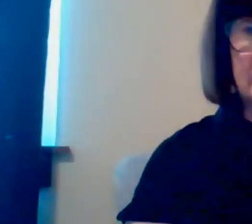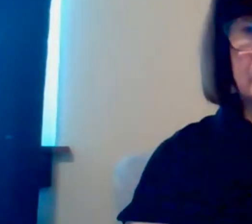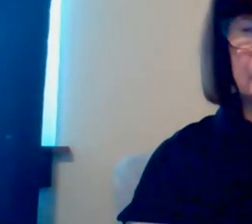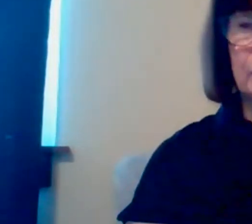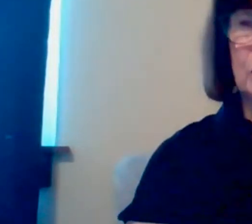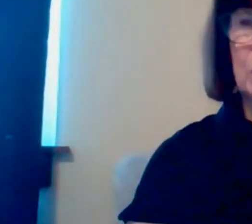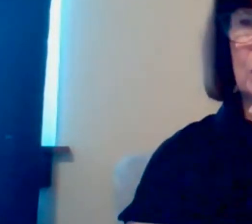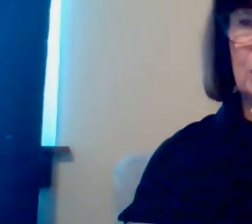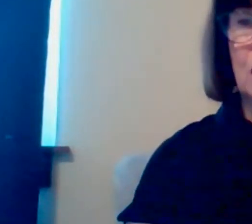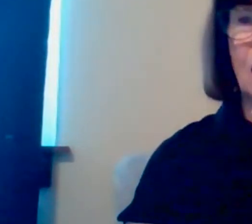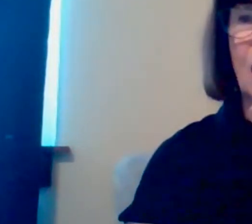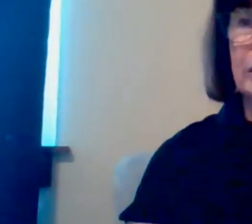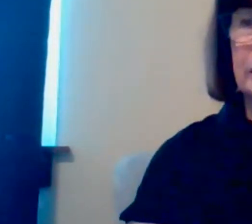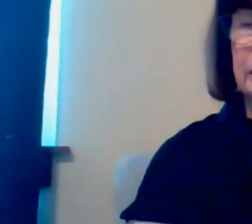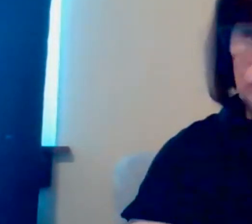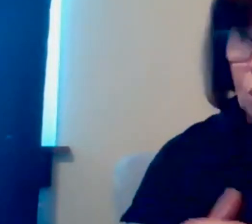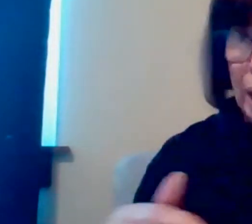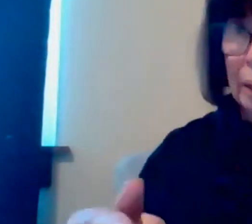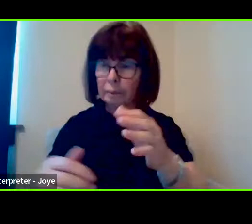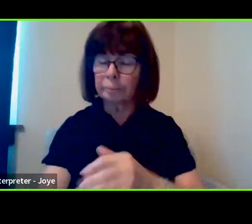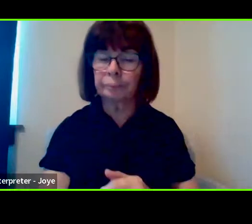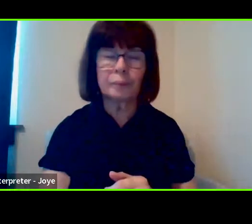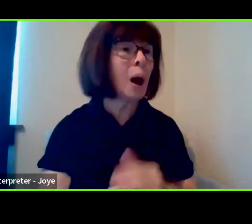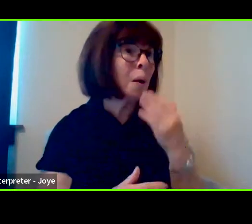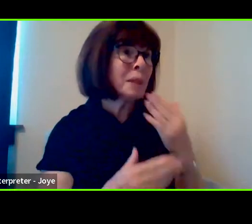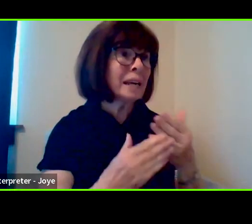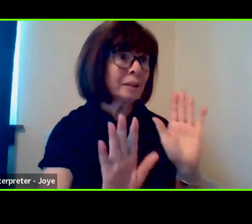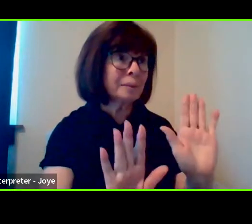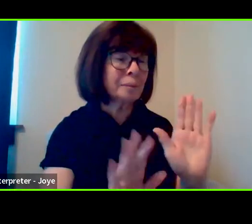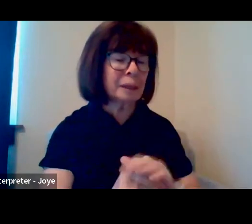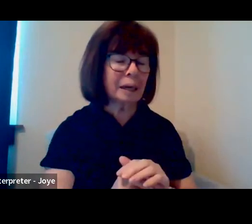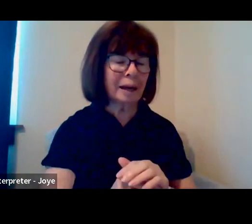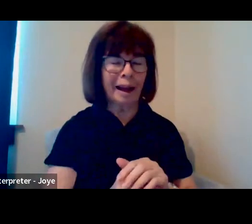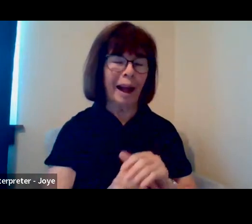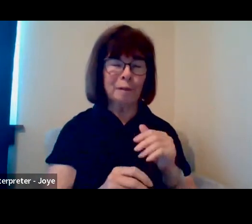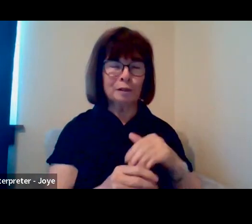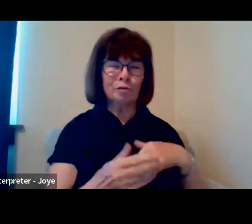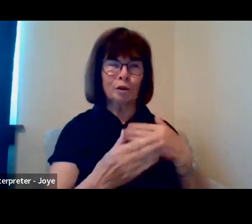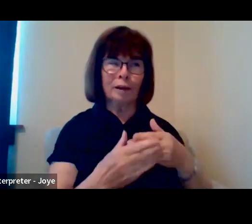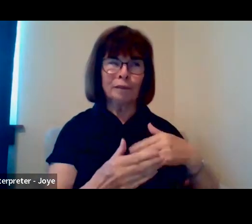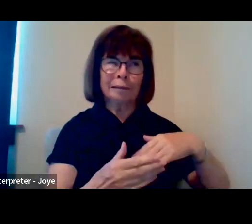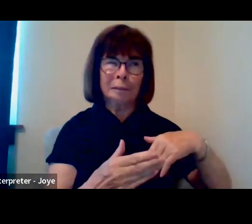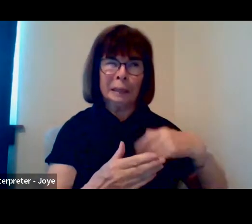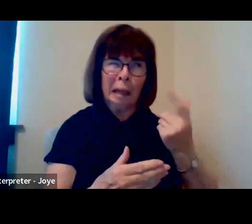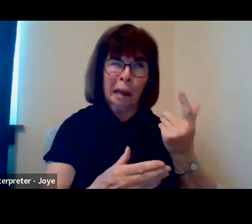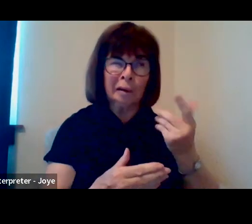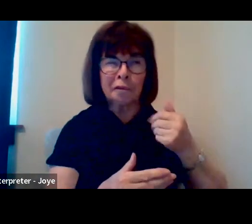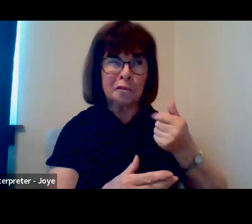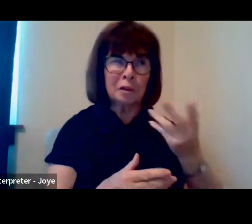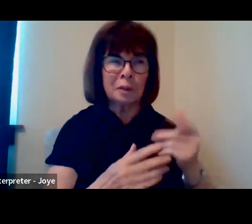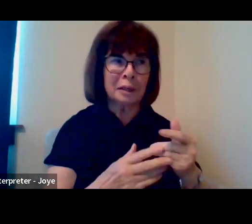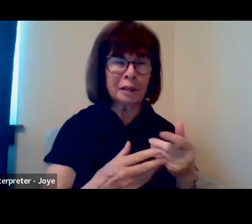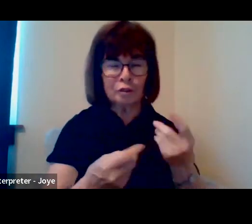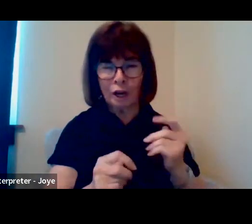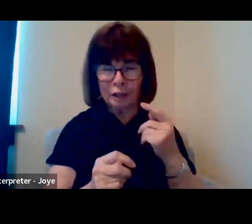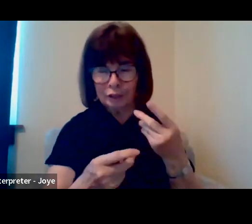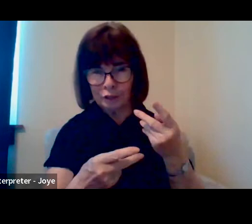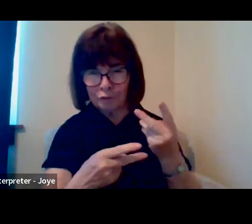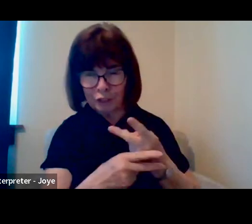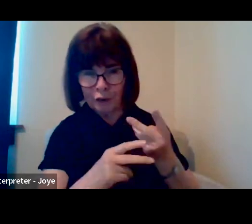Go right ahead. Hi, yeah, thank you. Sorry, I was a few minutes late to the party, trying to figure out how to fund and keep our food pantry